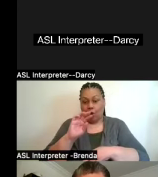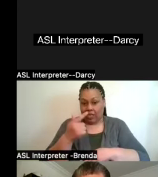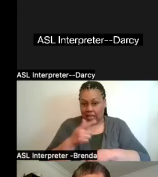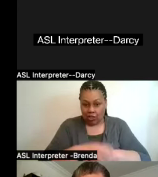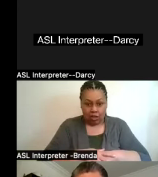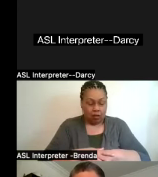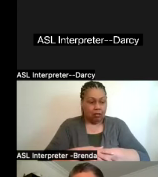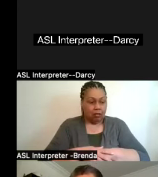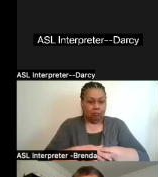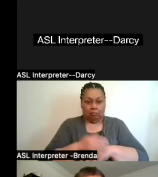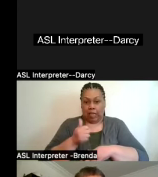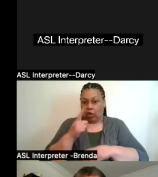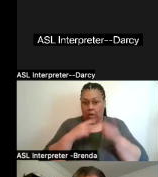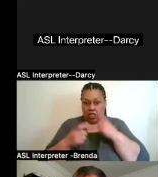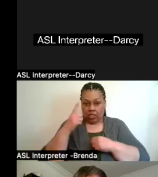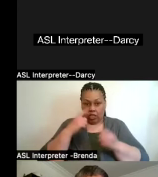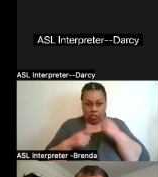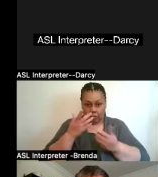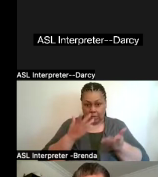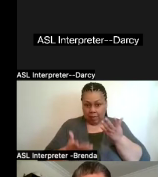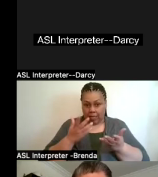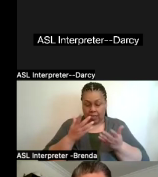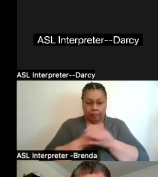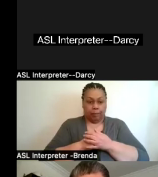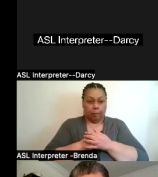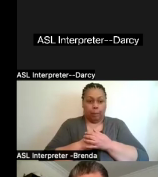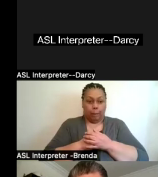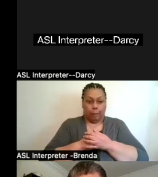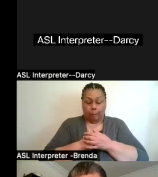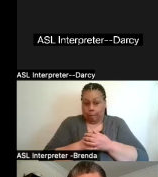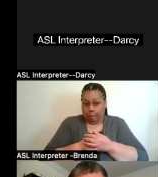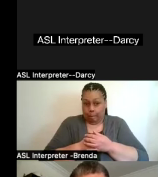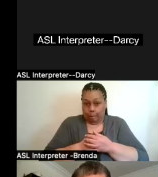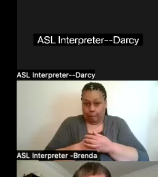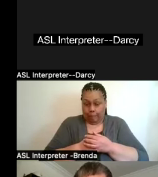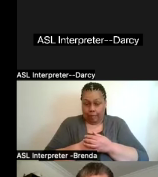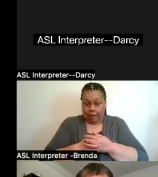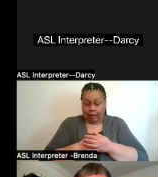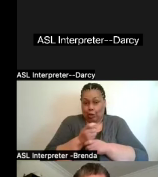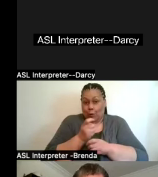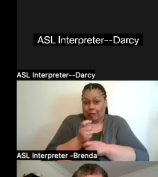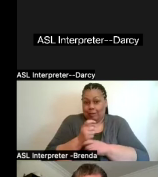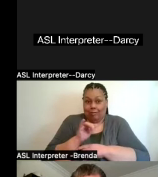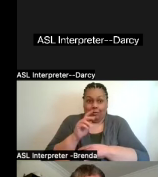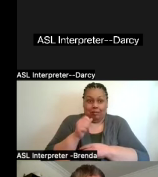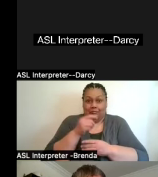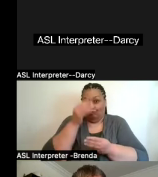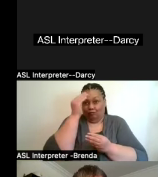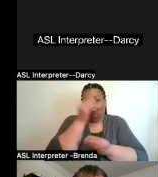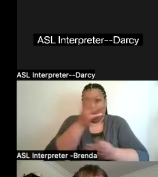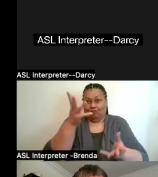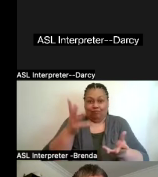organization, or any questions you might have, or jokes, whatever you want to throw out there, that'd be